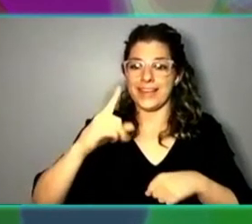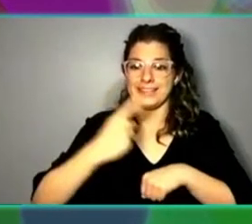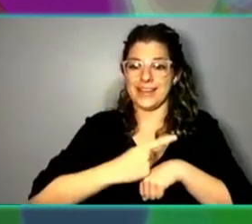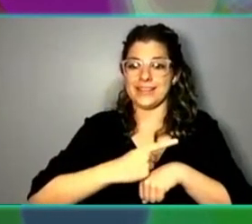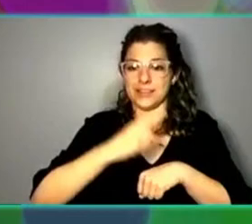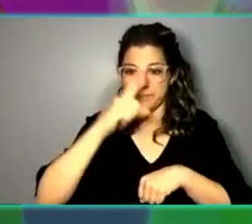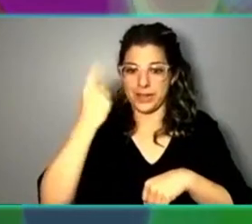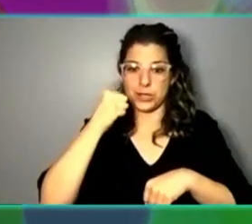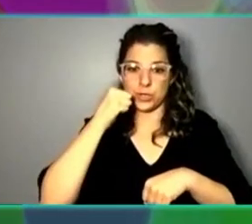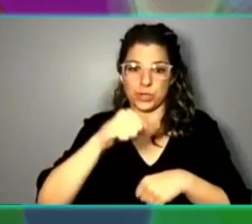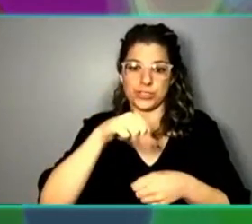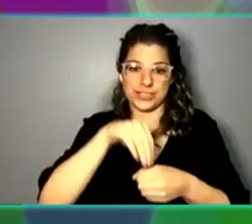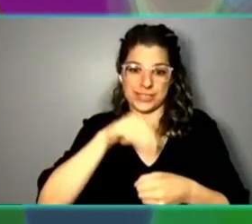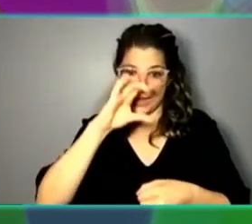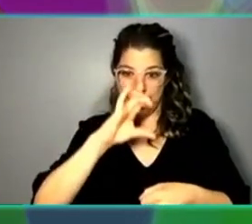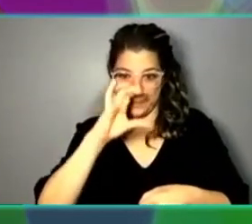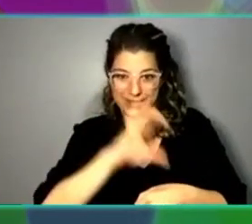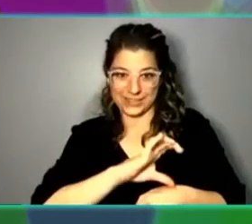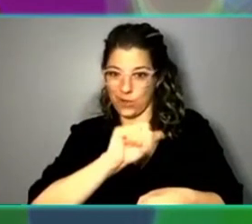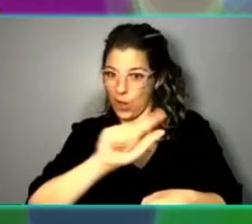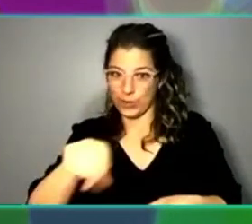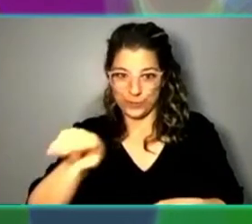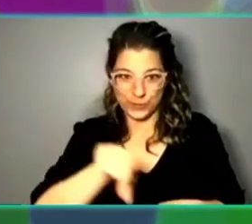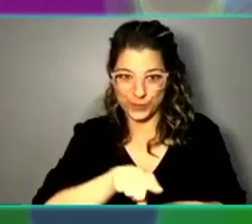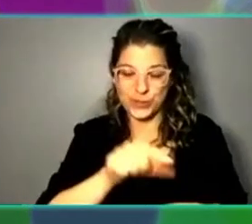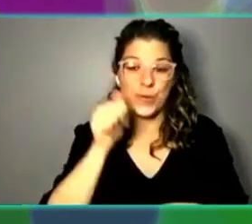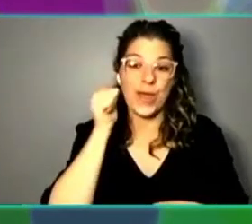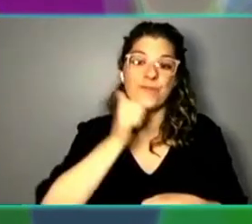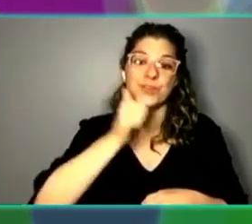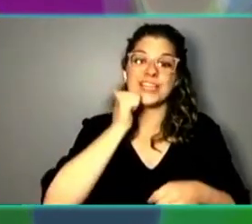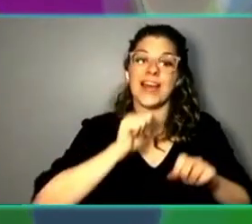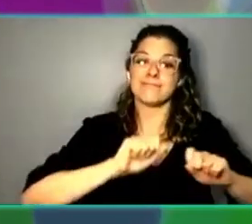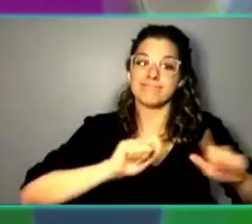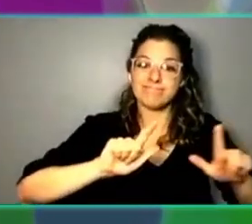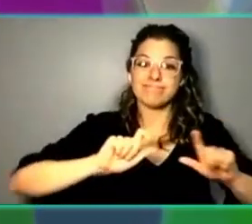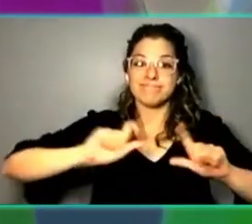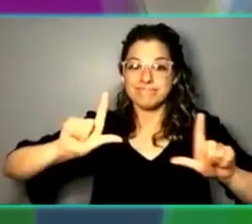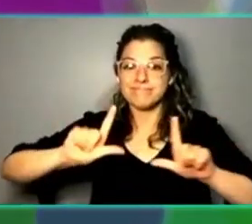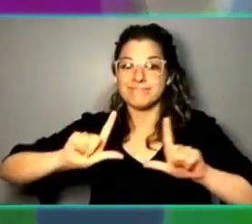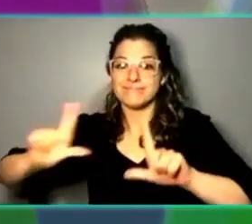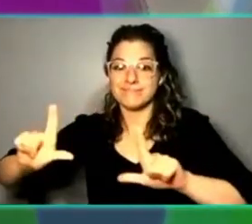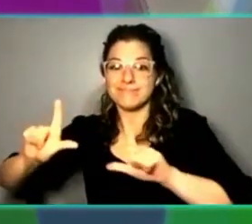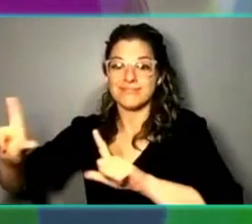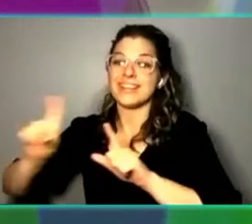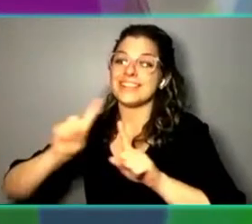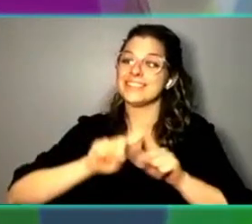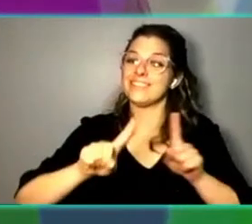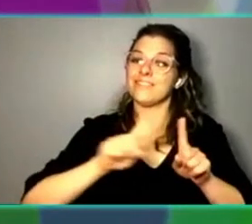in Comics. So every day we highlighted